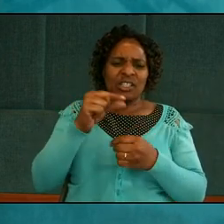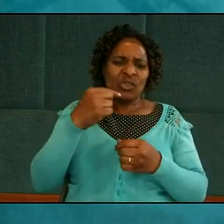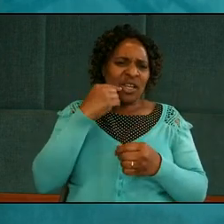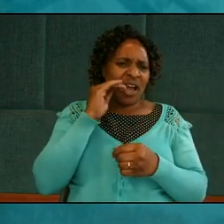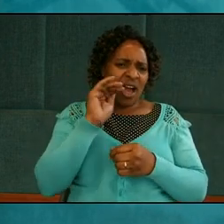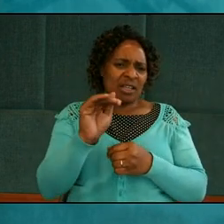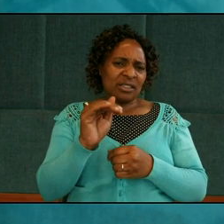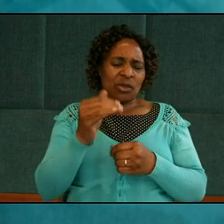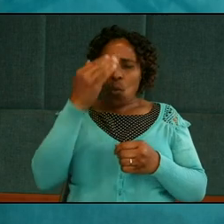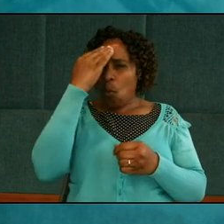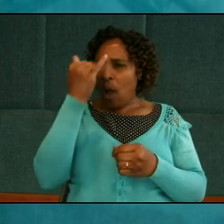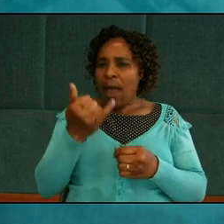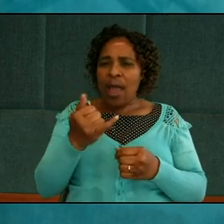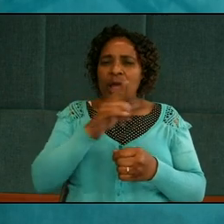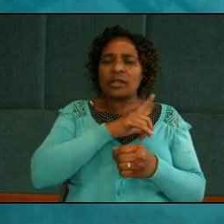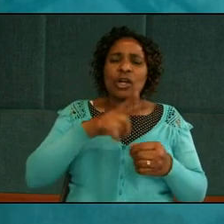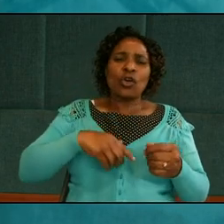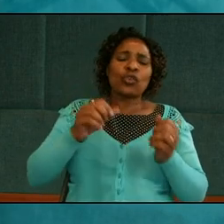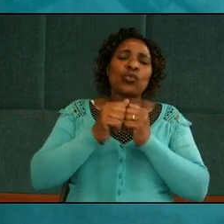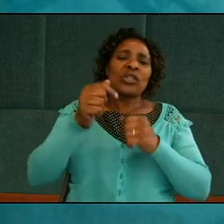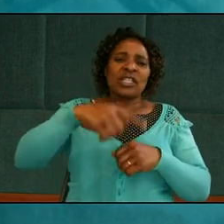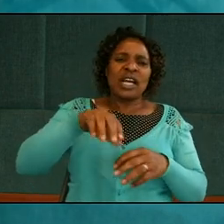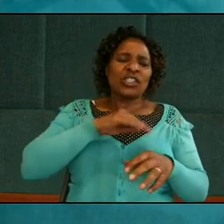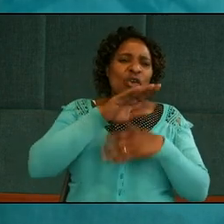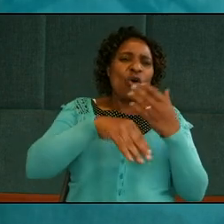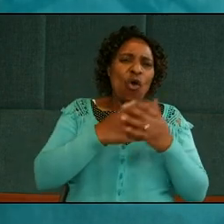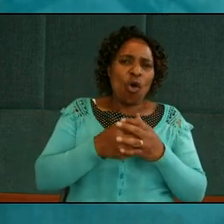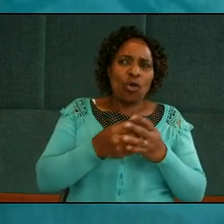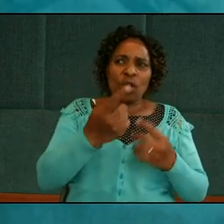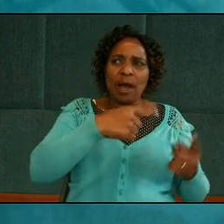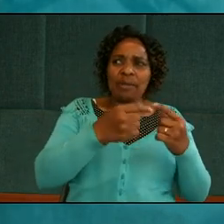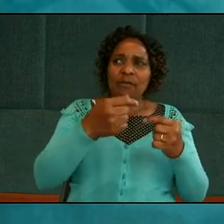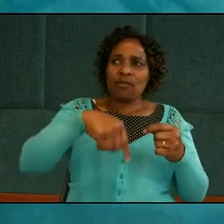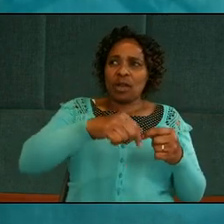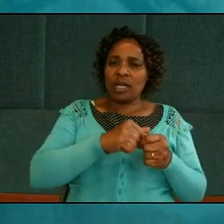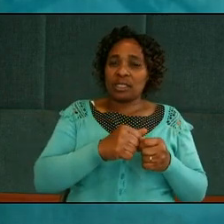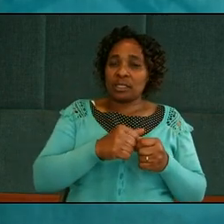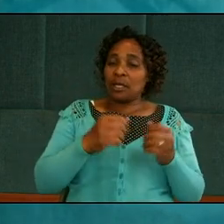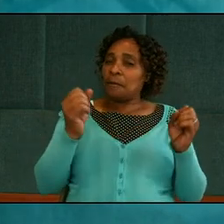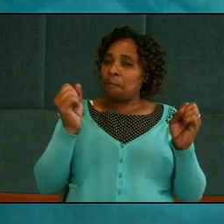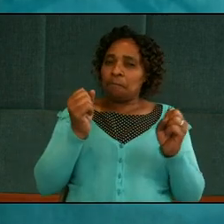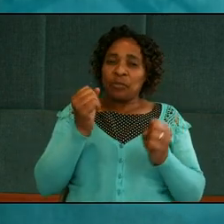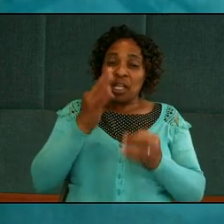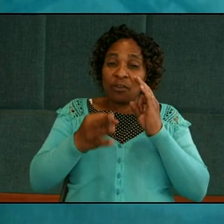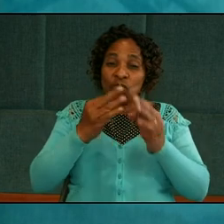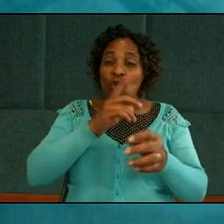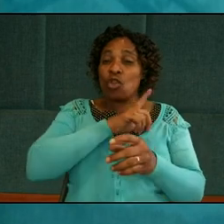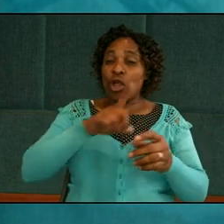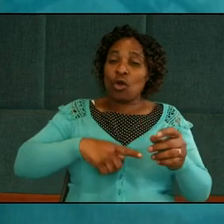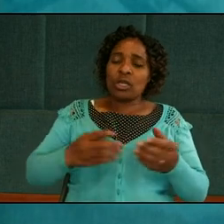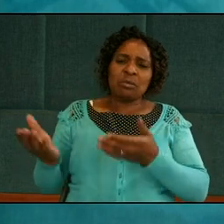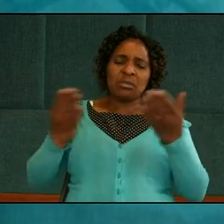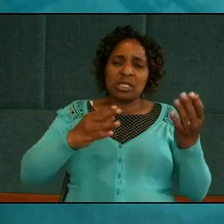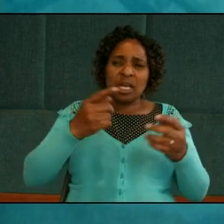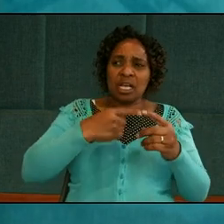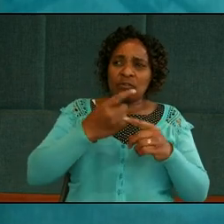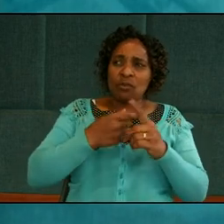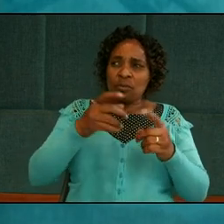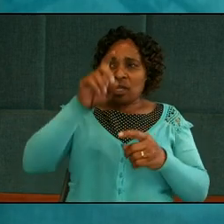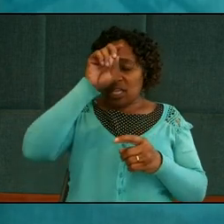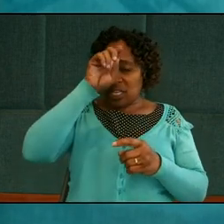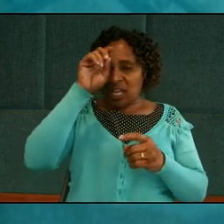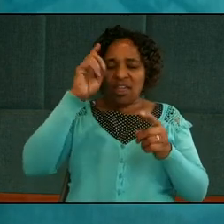why, if the Lord is with us, why then is all this befallen us? Did not the Lord bring us from Egypt? But now the Lord